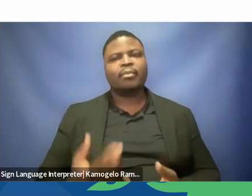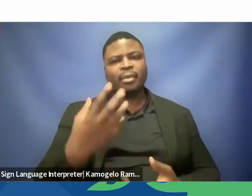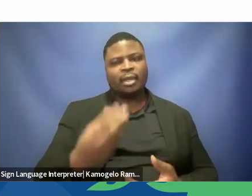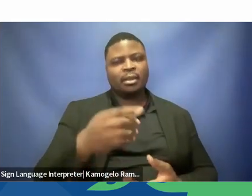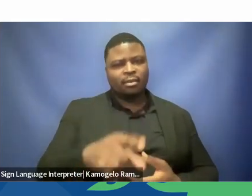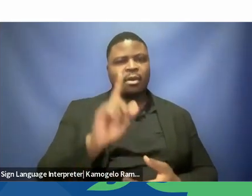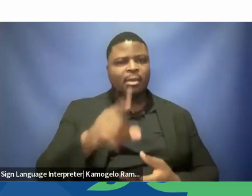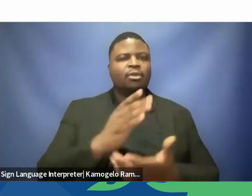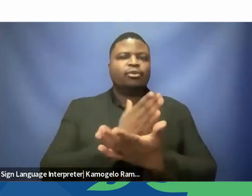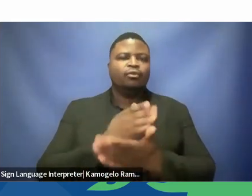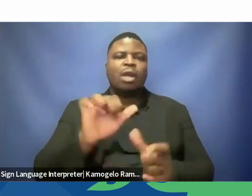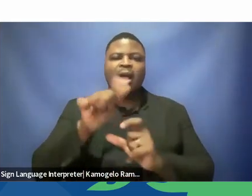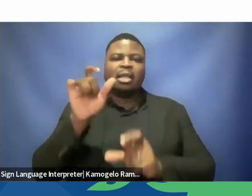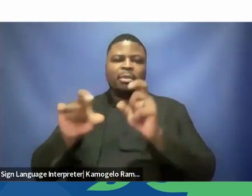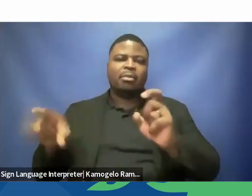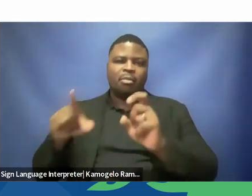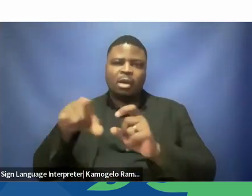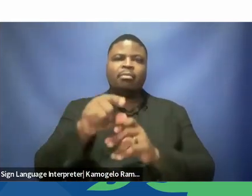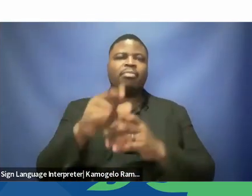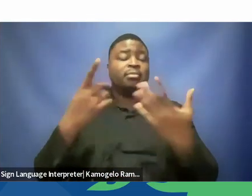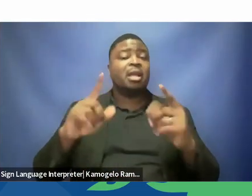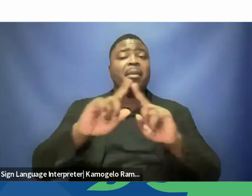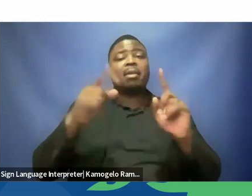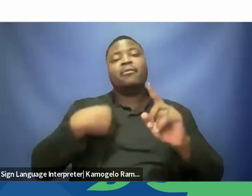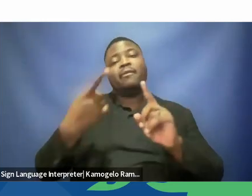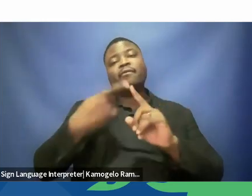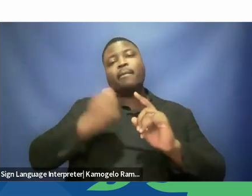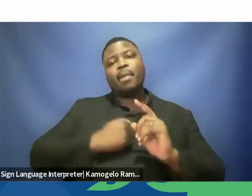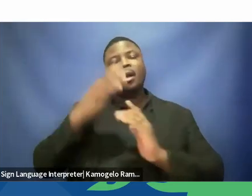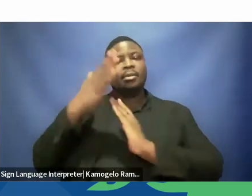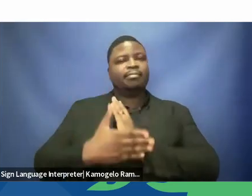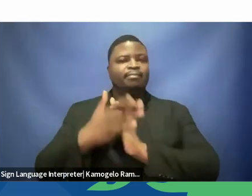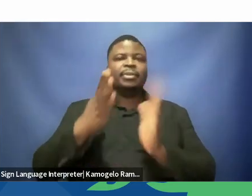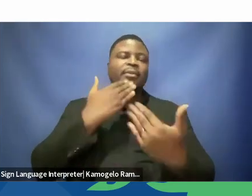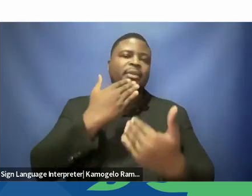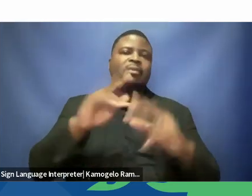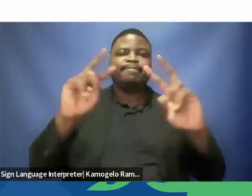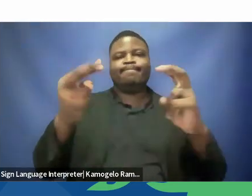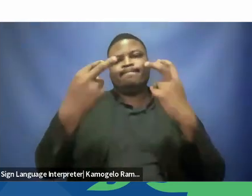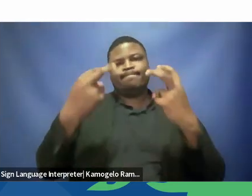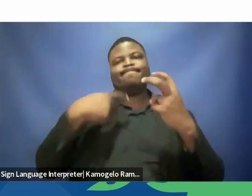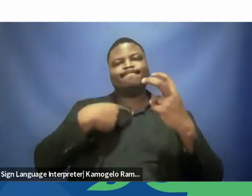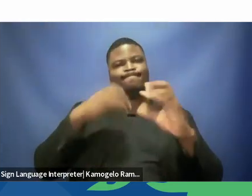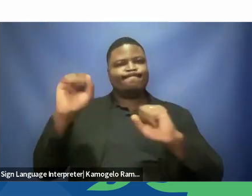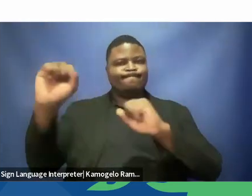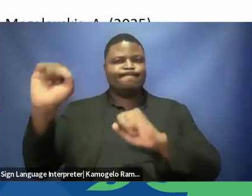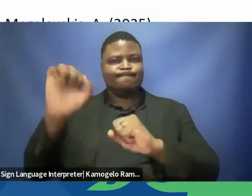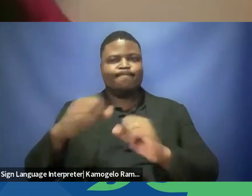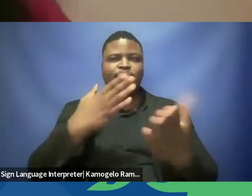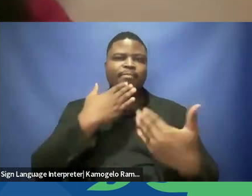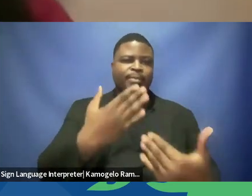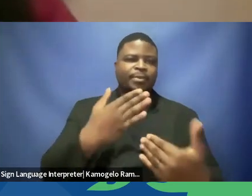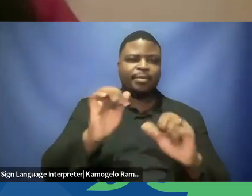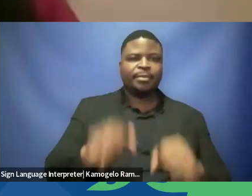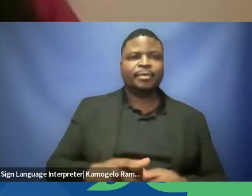people who engage in chemsex. On that note, I'd like to say thank you for listening to me, and back to you, Yulan. Thank you